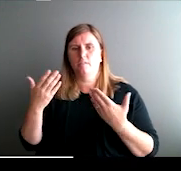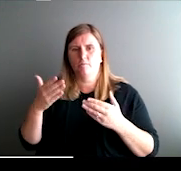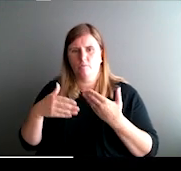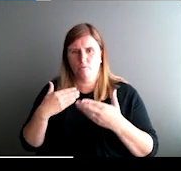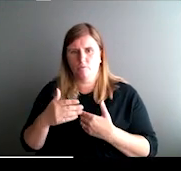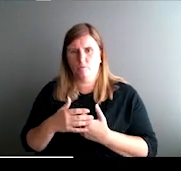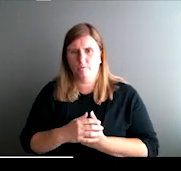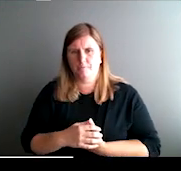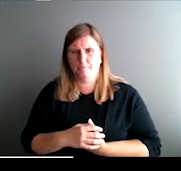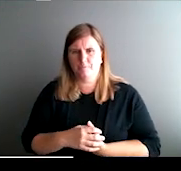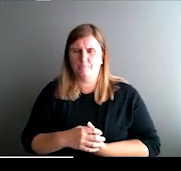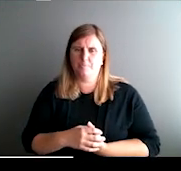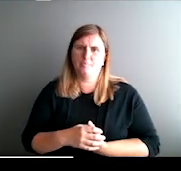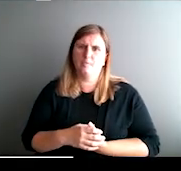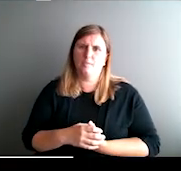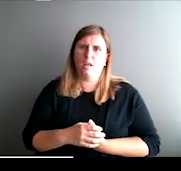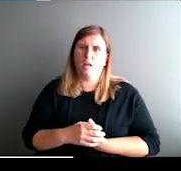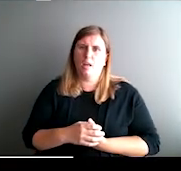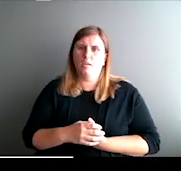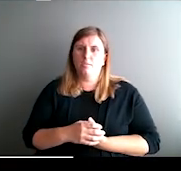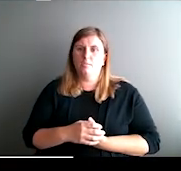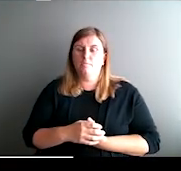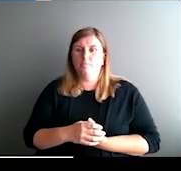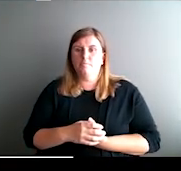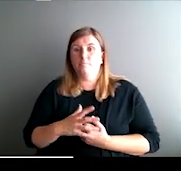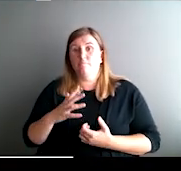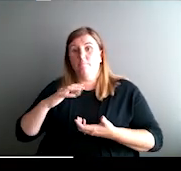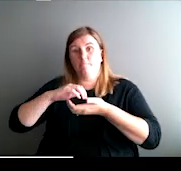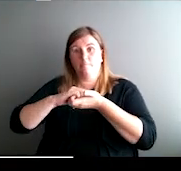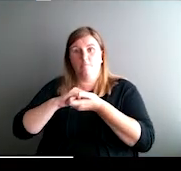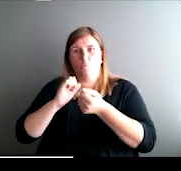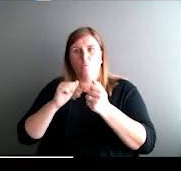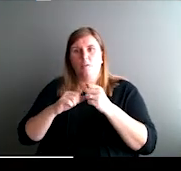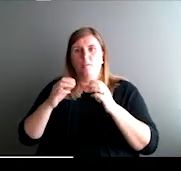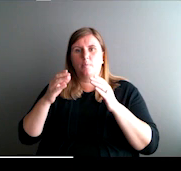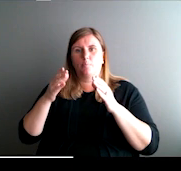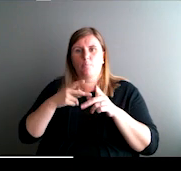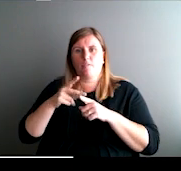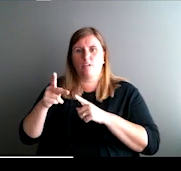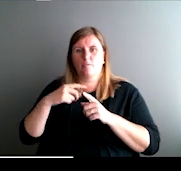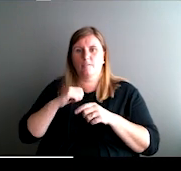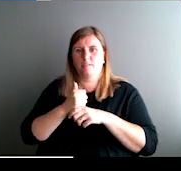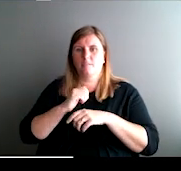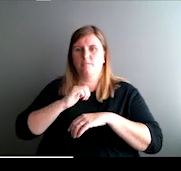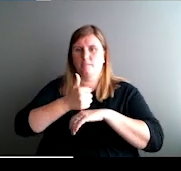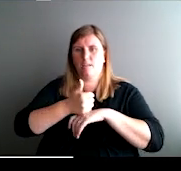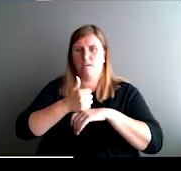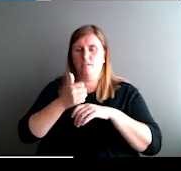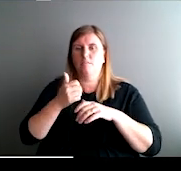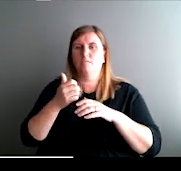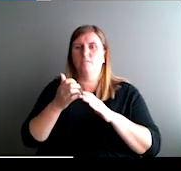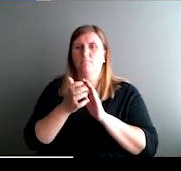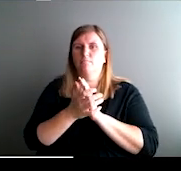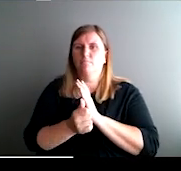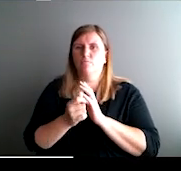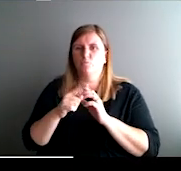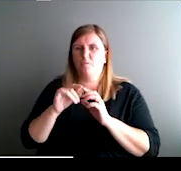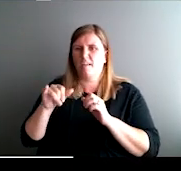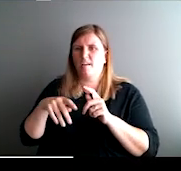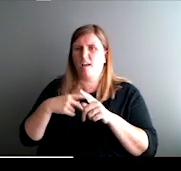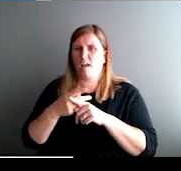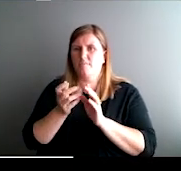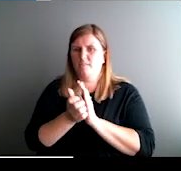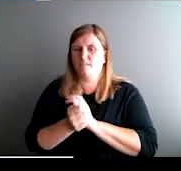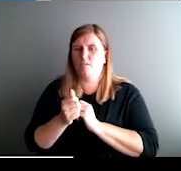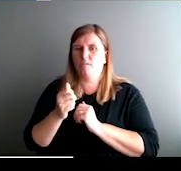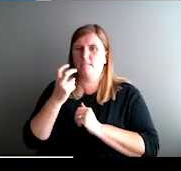Ideally, you want to have collaboration with some professionals who have a skill set related to this kind of skill. Speech and